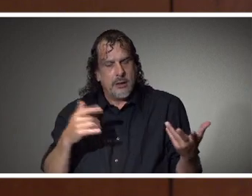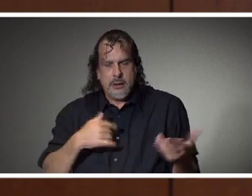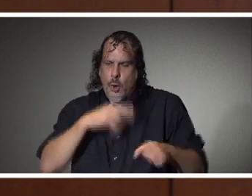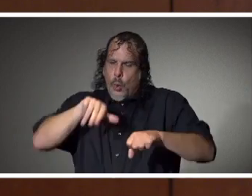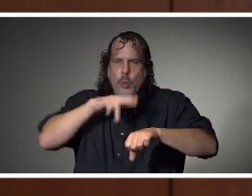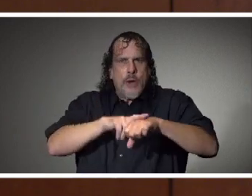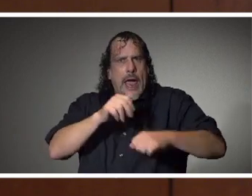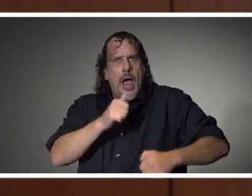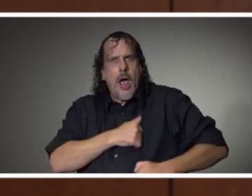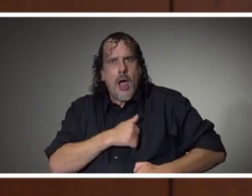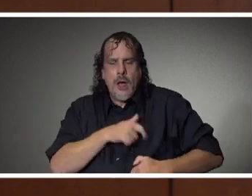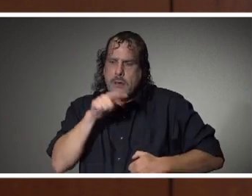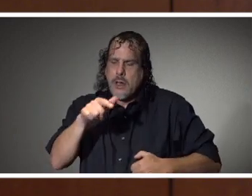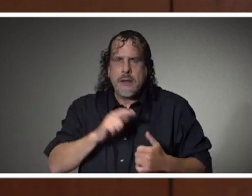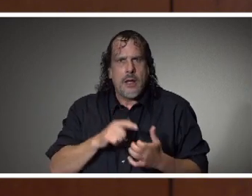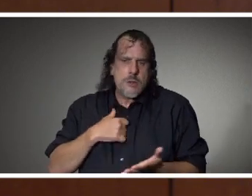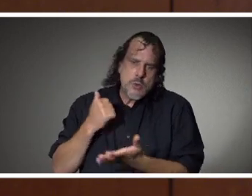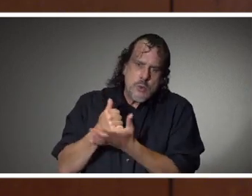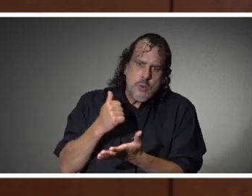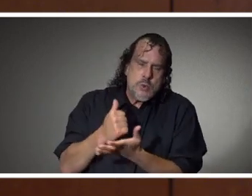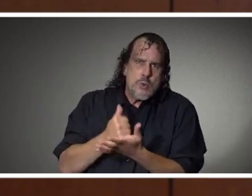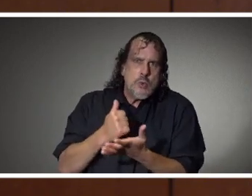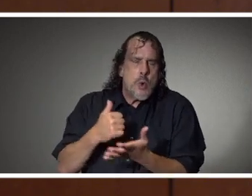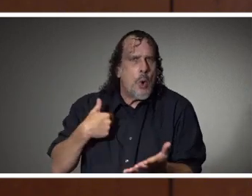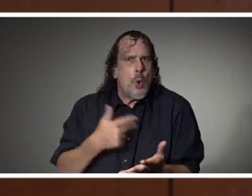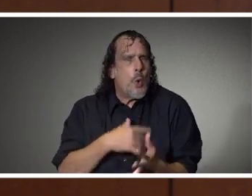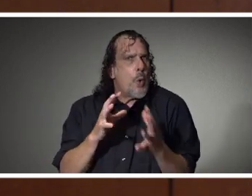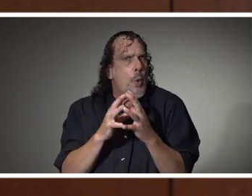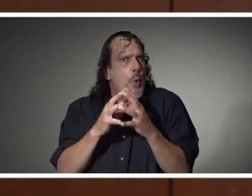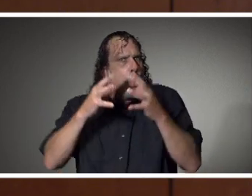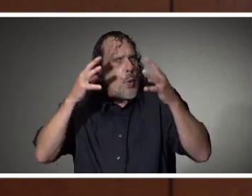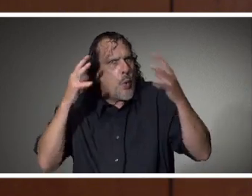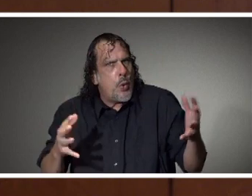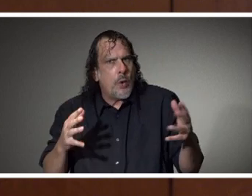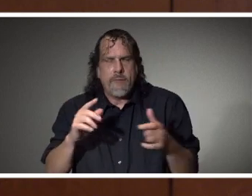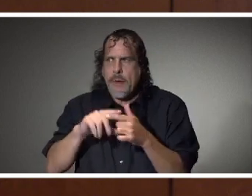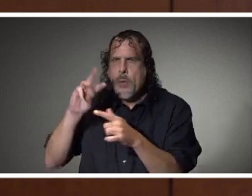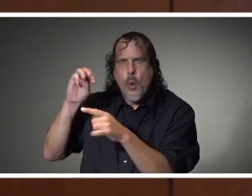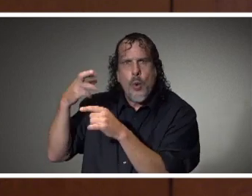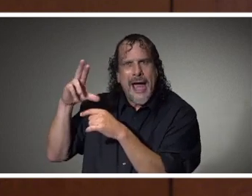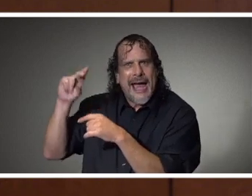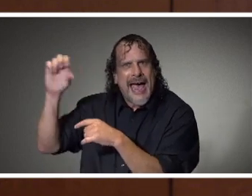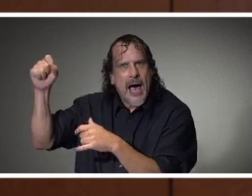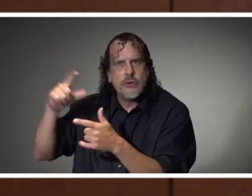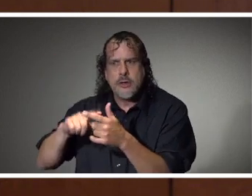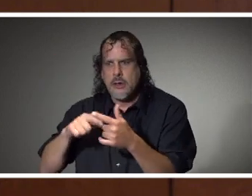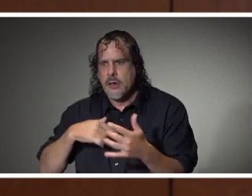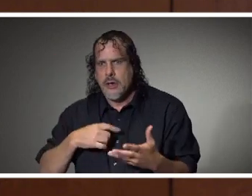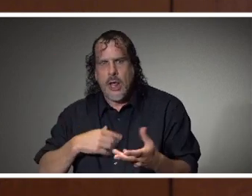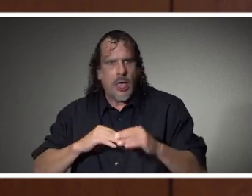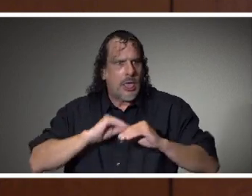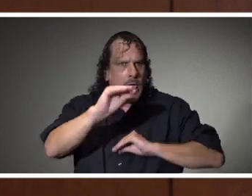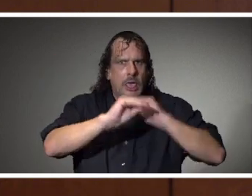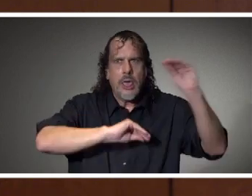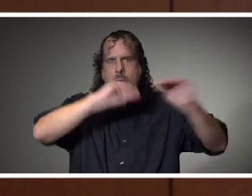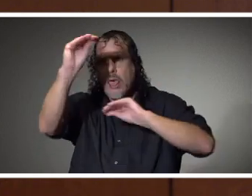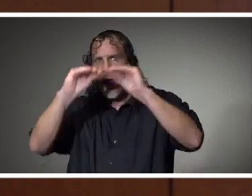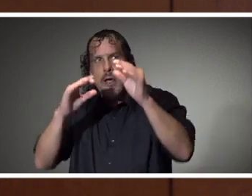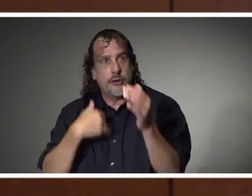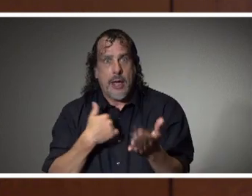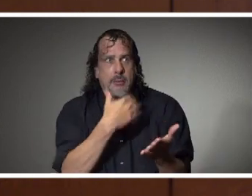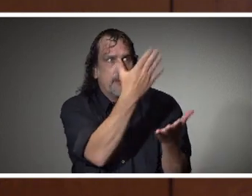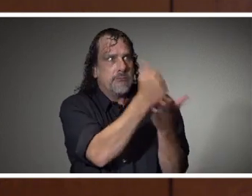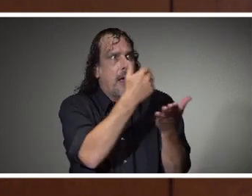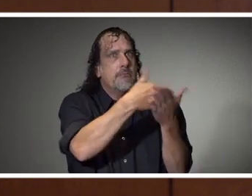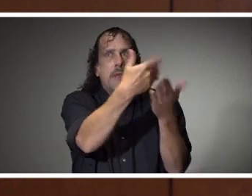citizen soldiers that are out there making that happen, helping us run that warehouse, helping us gain that supply acquisition, and also getting those